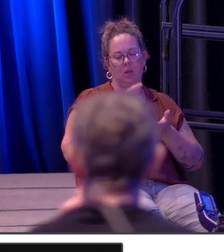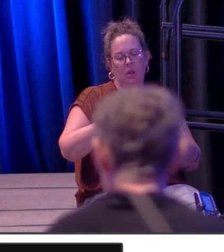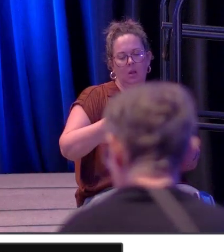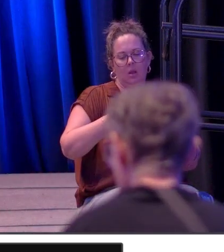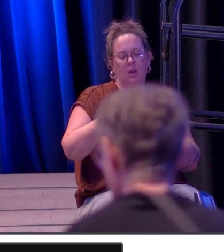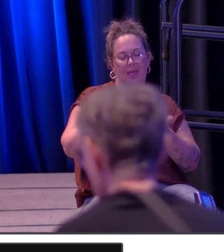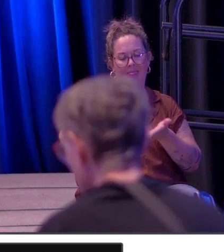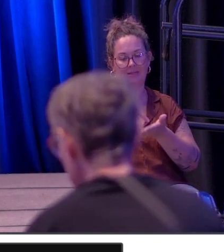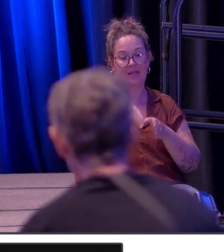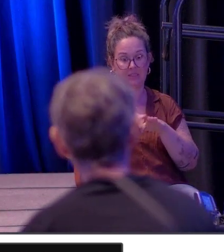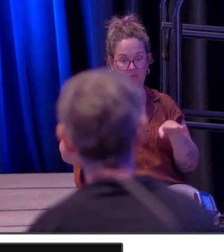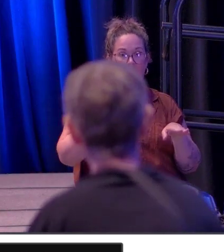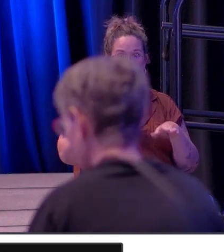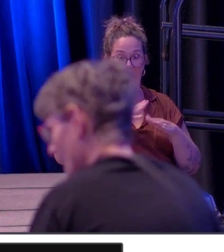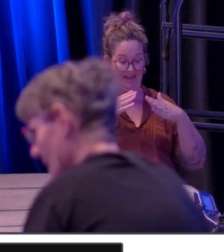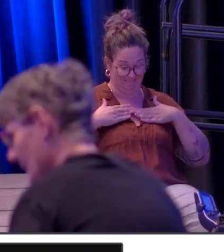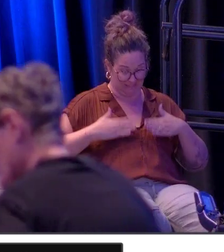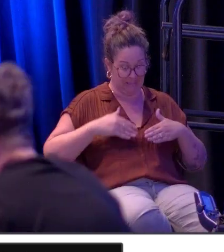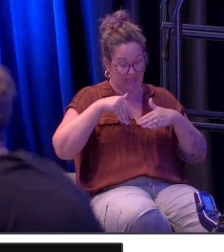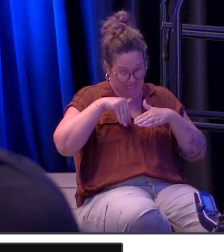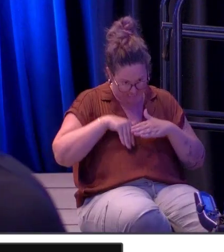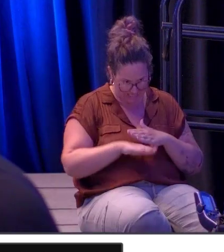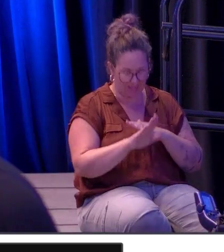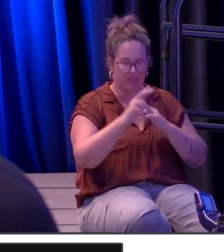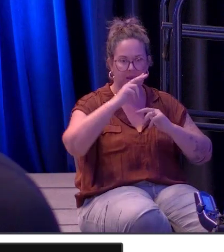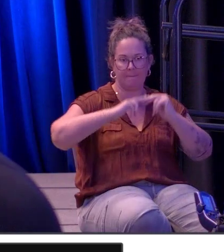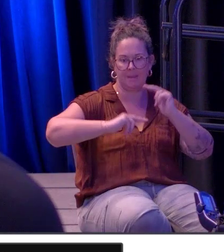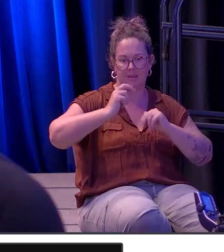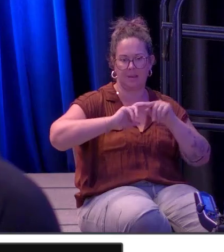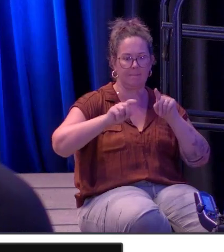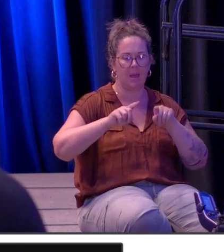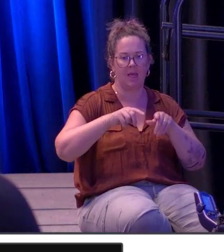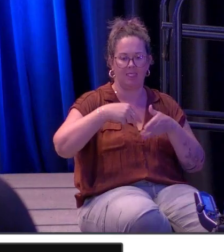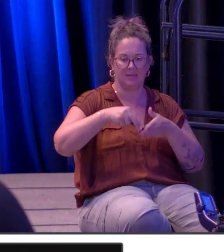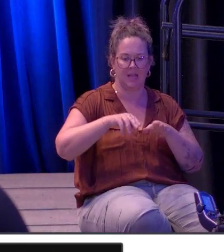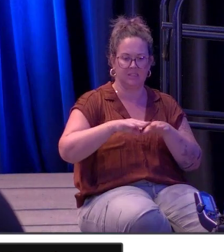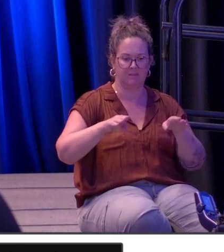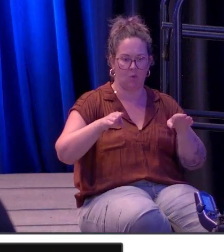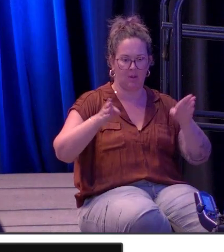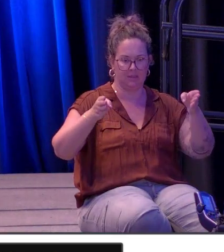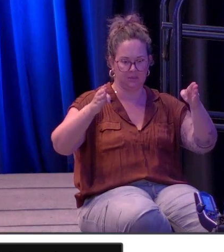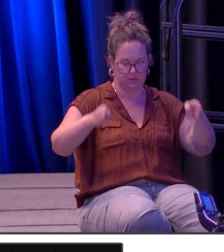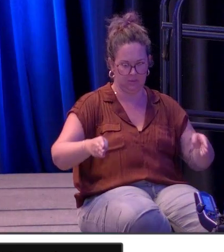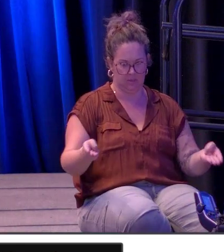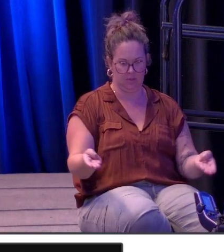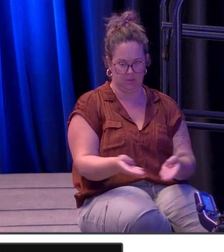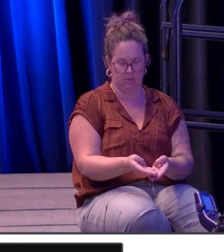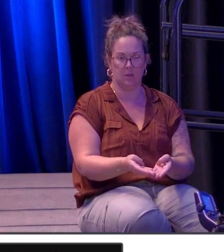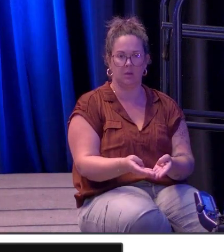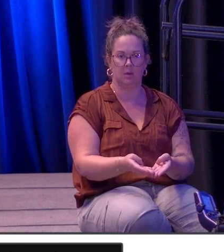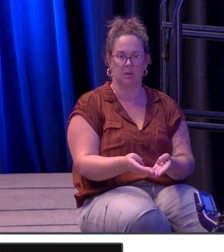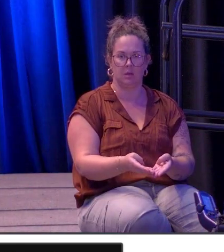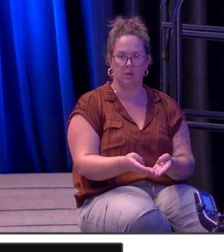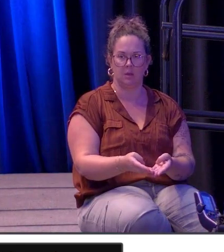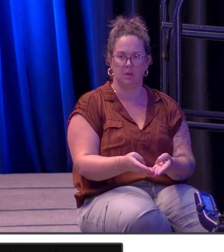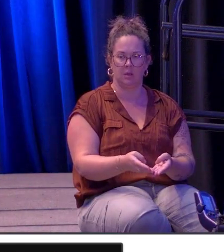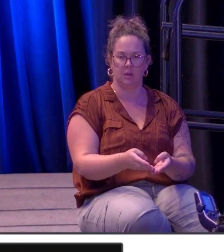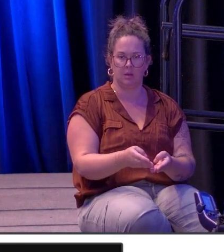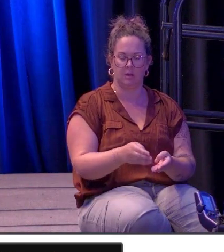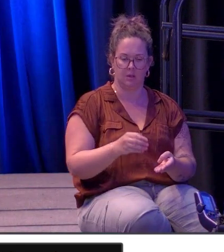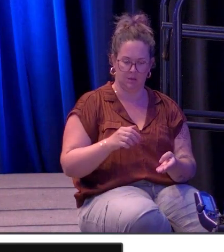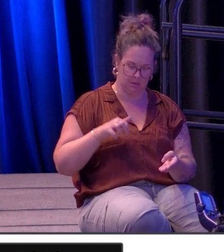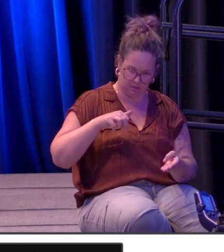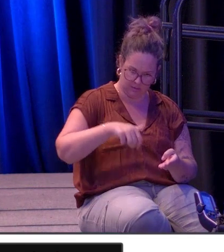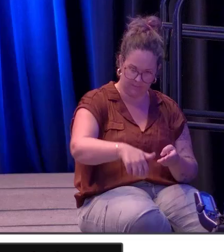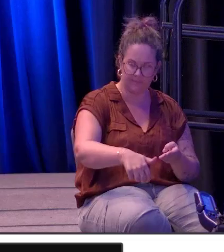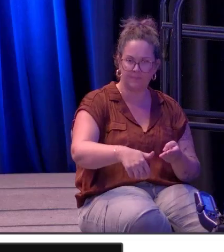venue, but you know the dance floor is down in a pit or something like that, one of our peers in IL